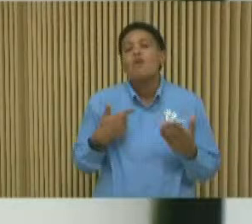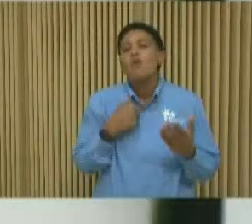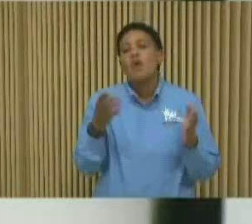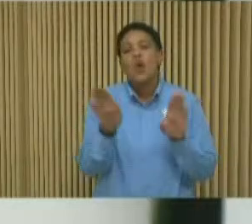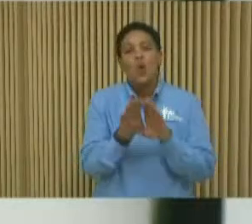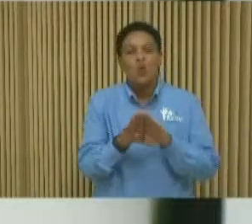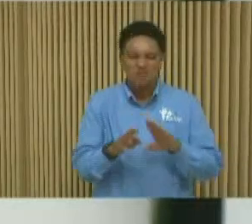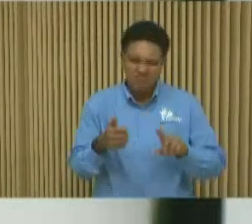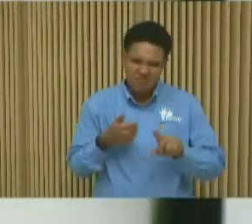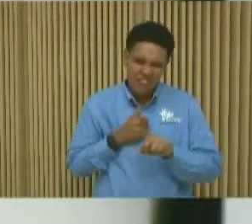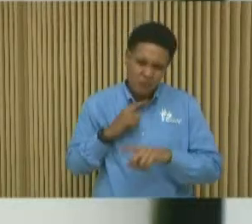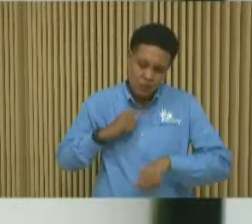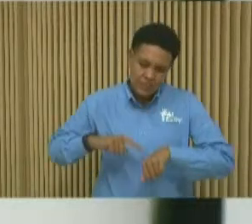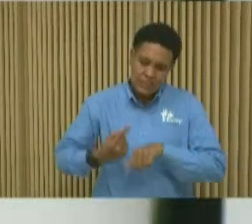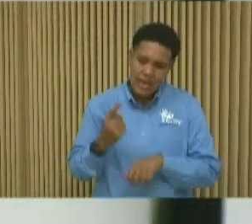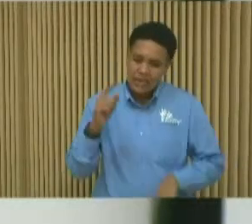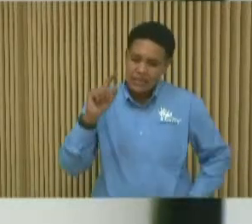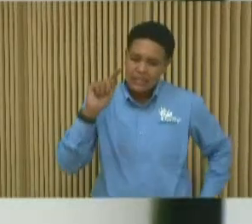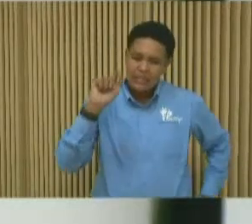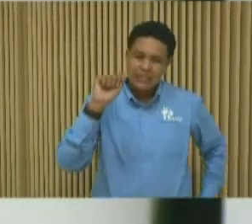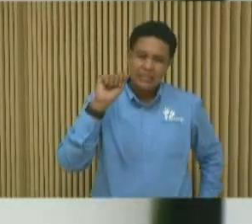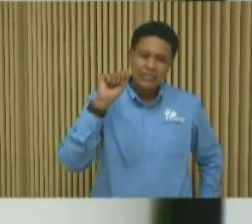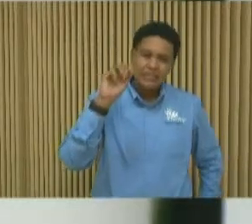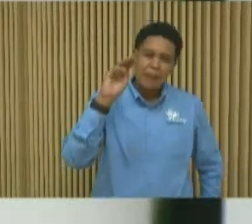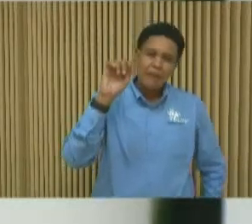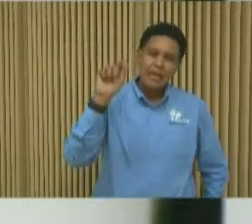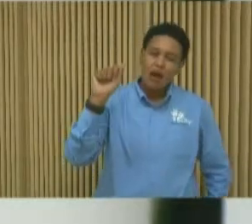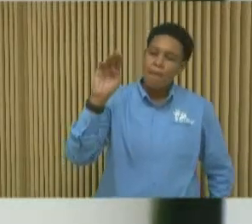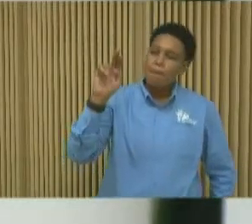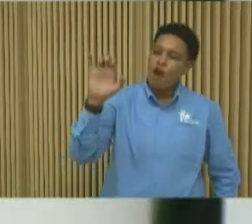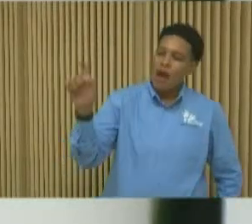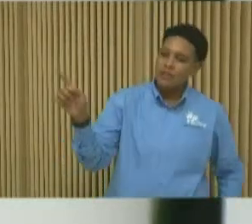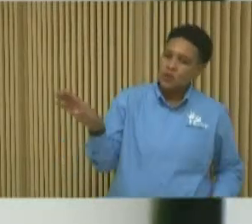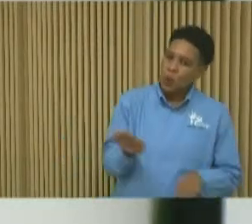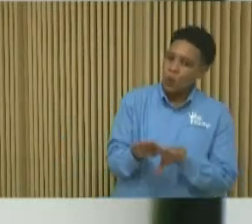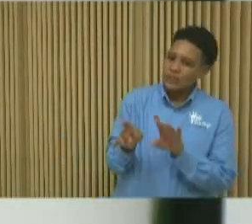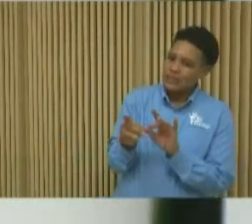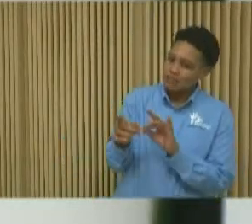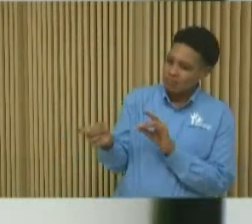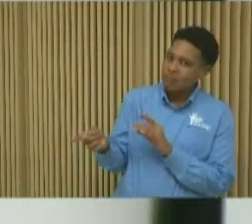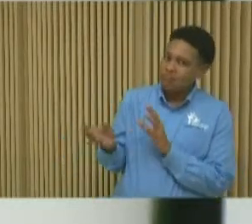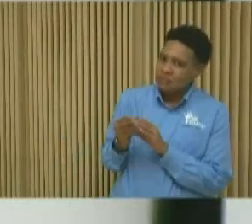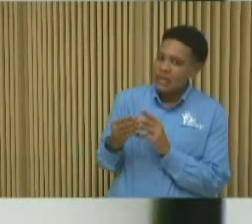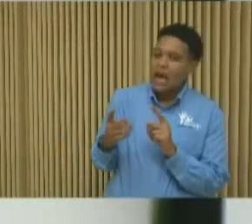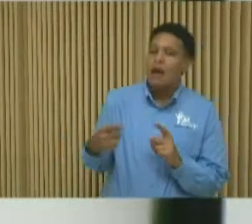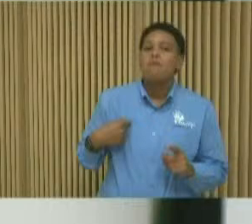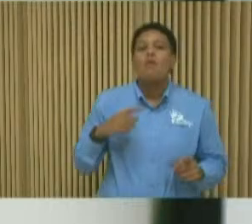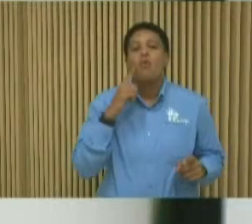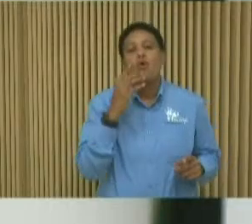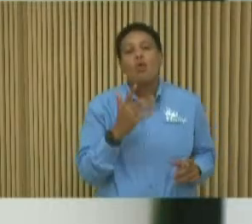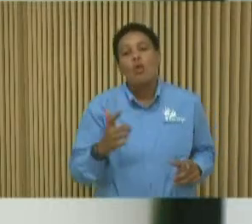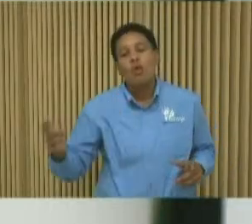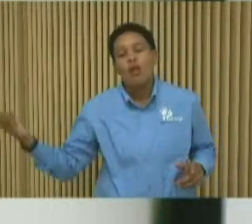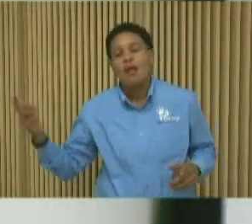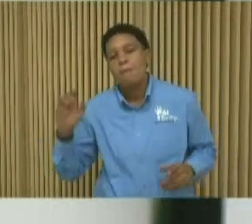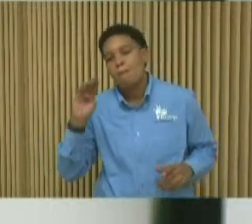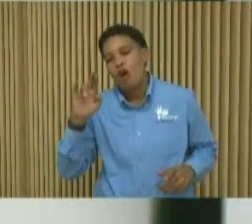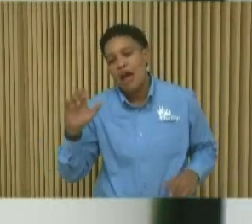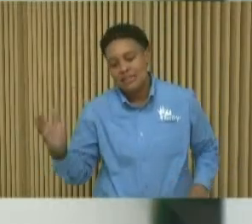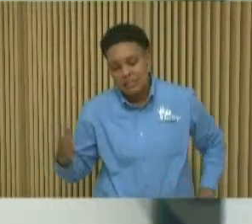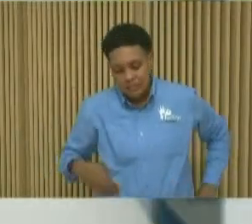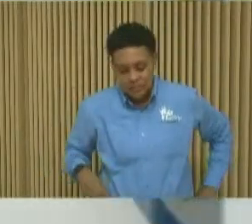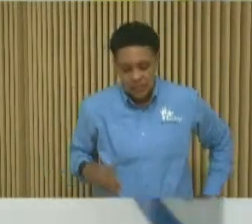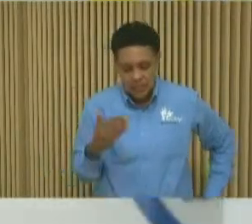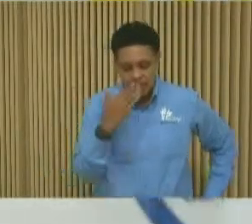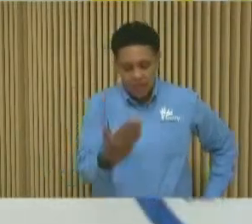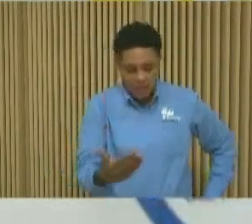I'm going to start with Ms. Tamika Bryce. Just to close out the session, and then we move right along. Ms. Bryce? Thank you